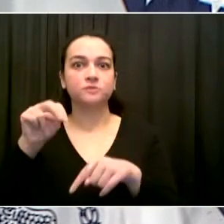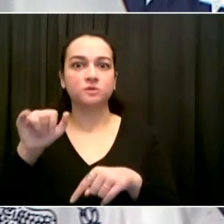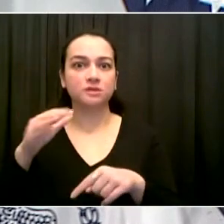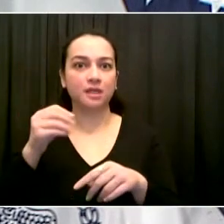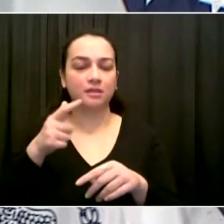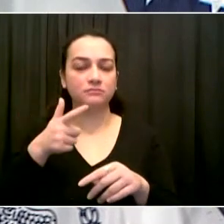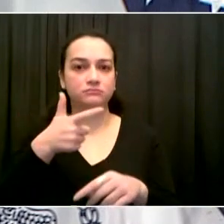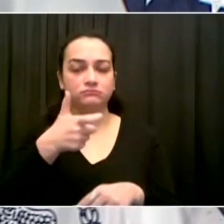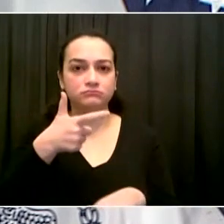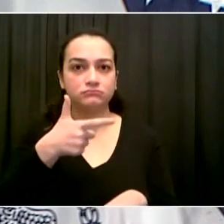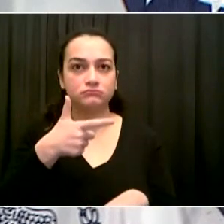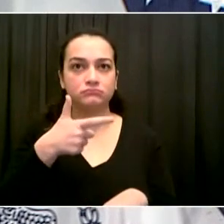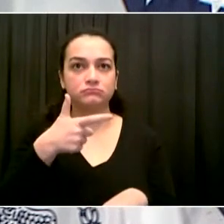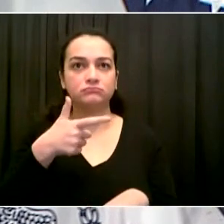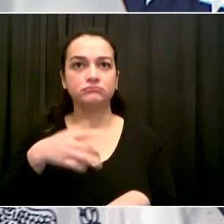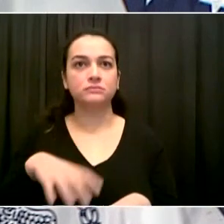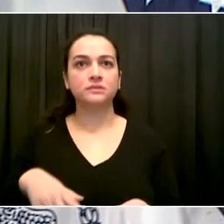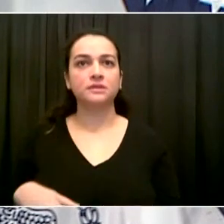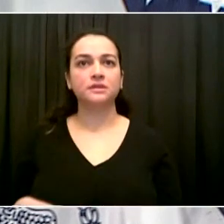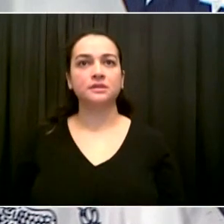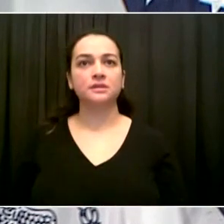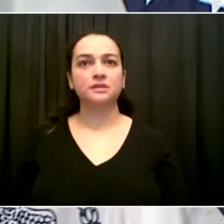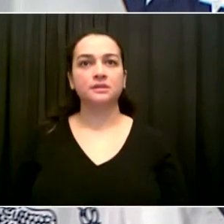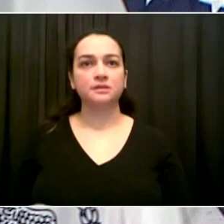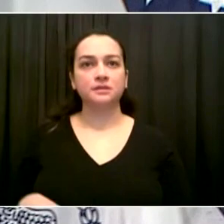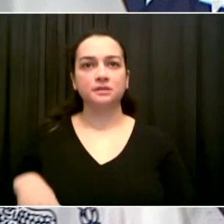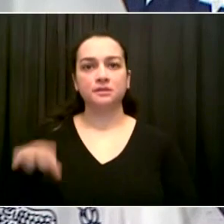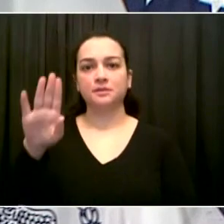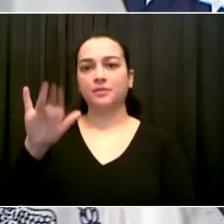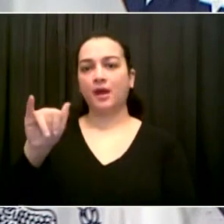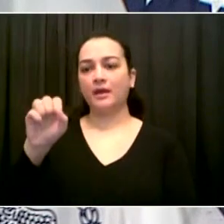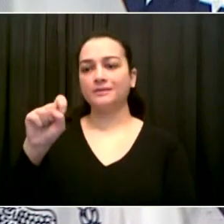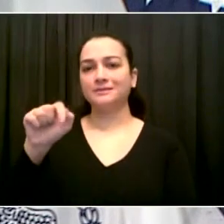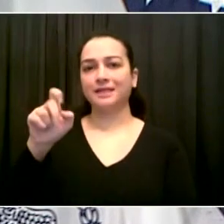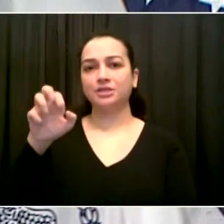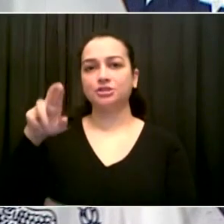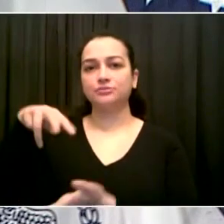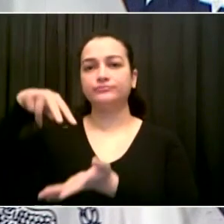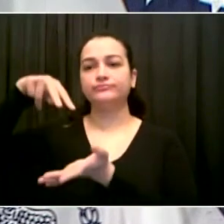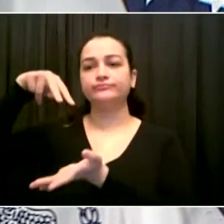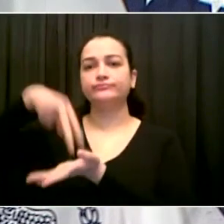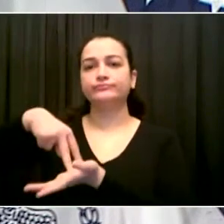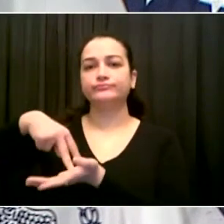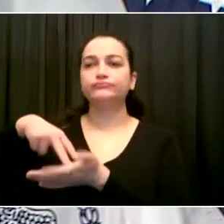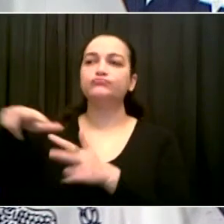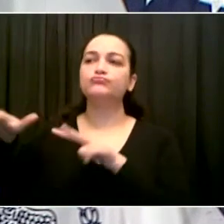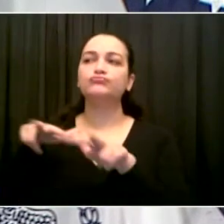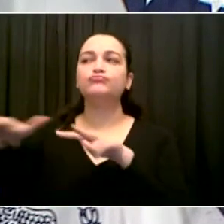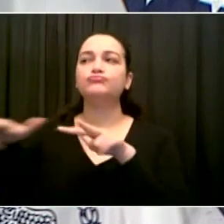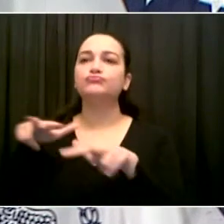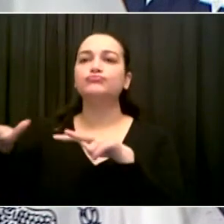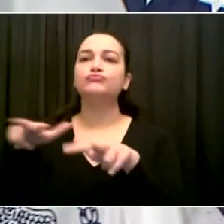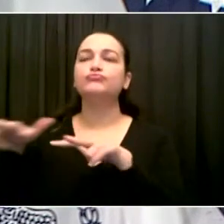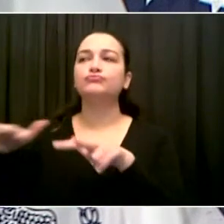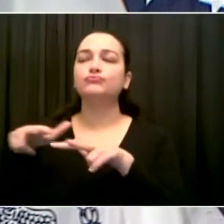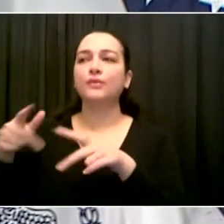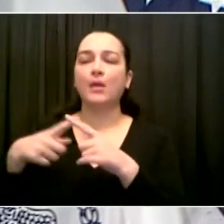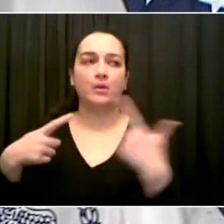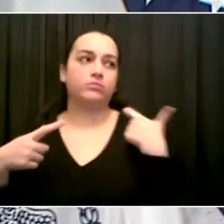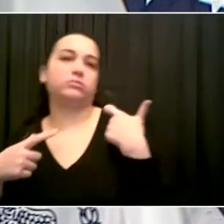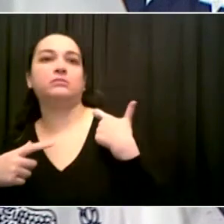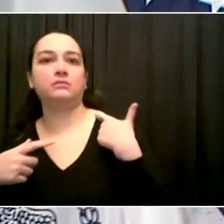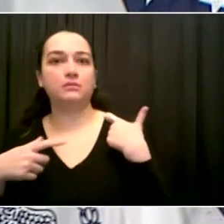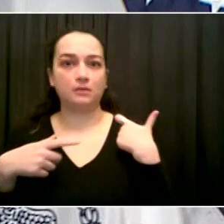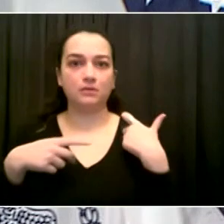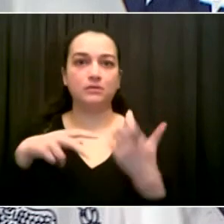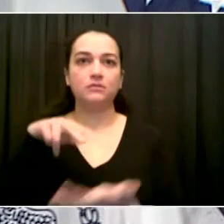I don't hear you talking about this, and why not? And why aren't you going to these neighborhoods to be supportive and